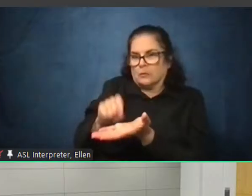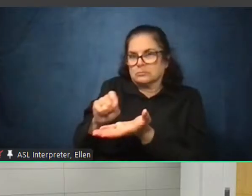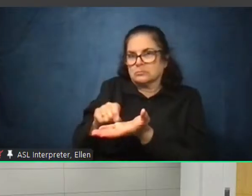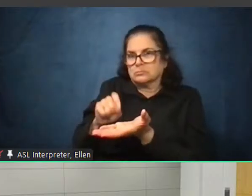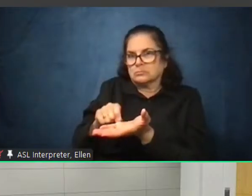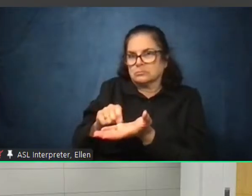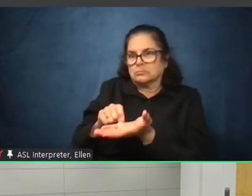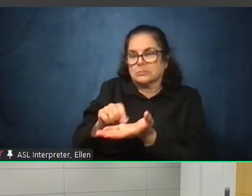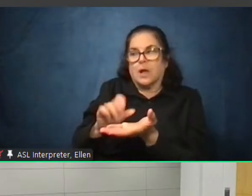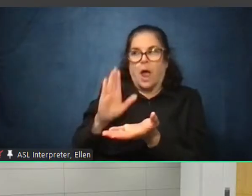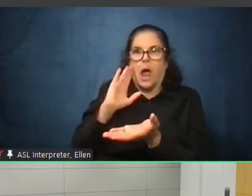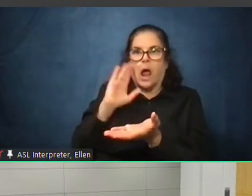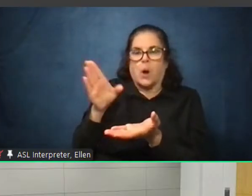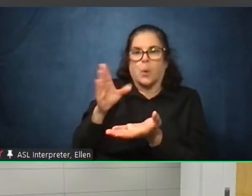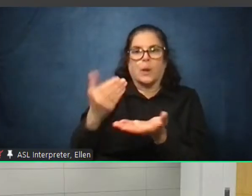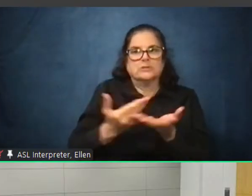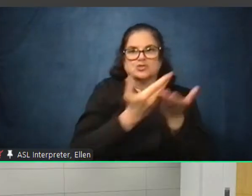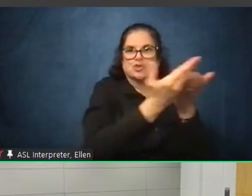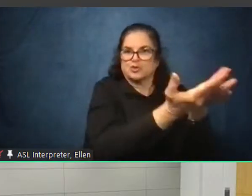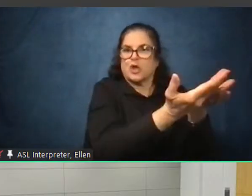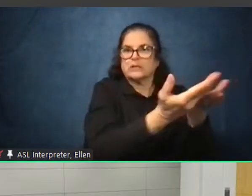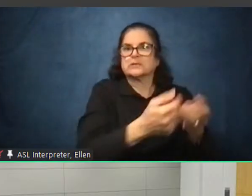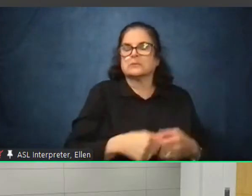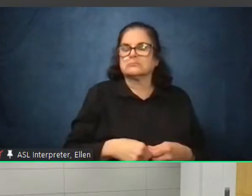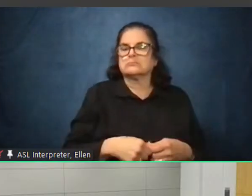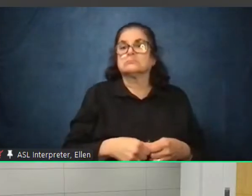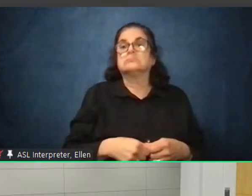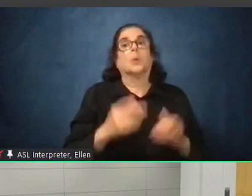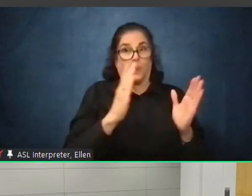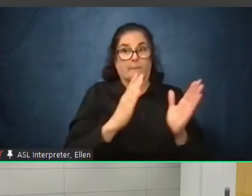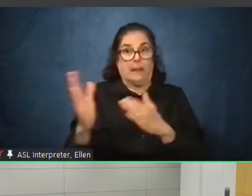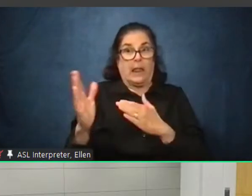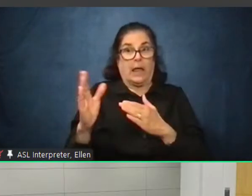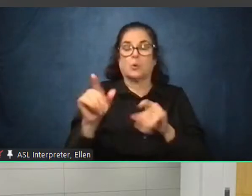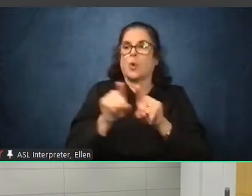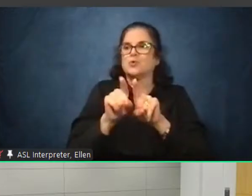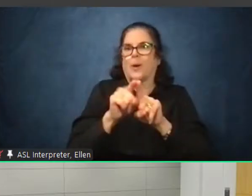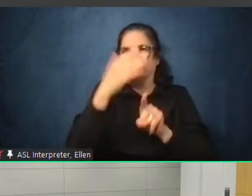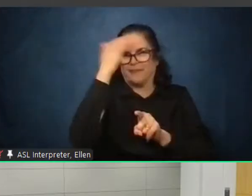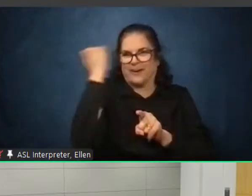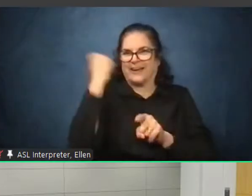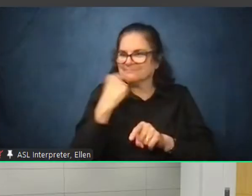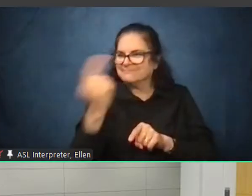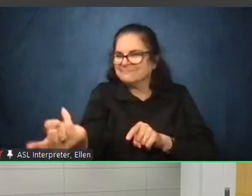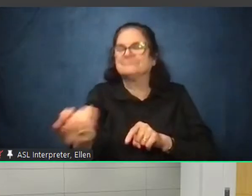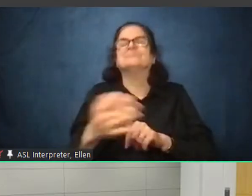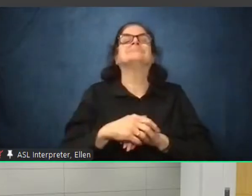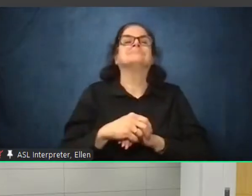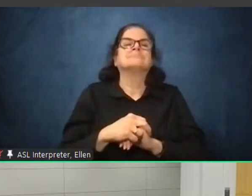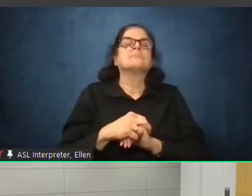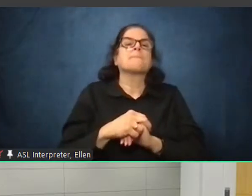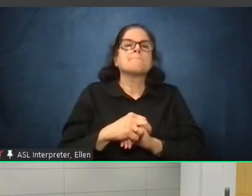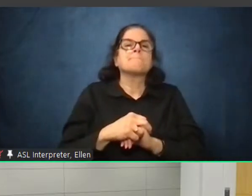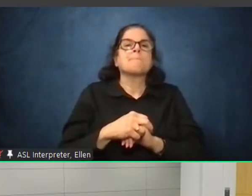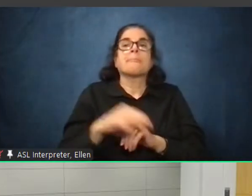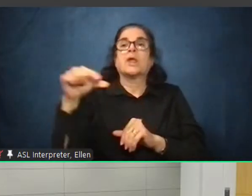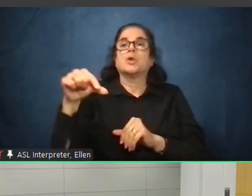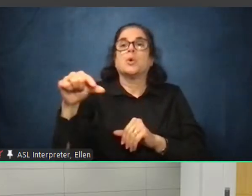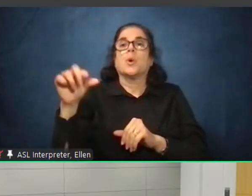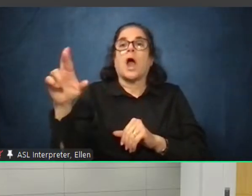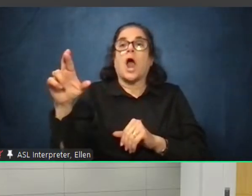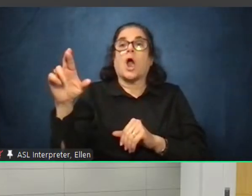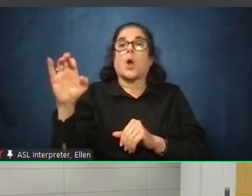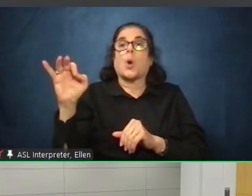will definitely suggest that. One thing that we do plan to do as well that I forgot to mention is we are going to have QR codes